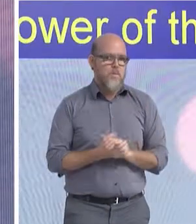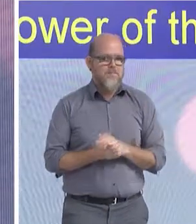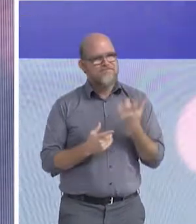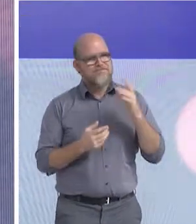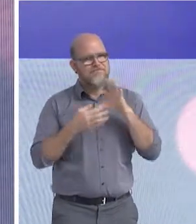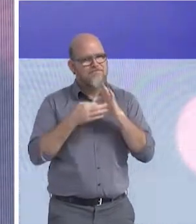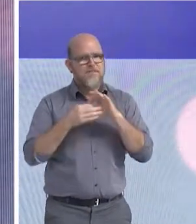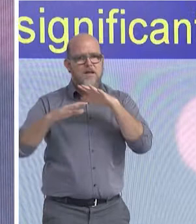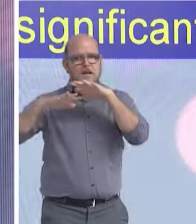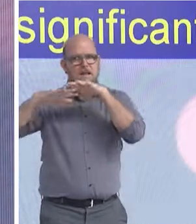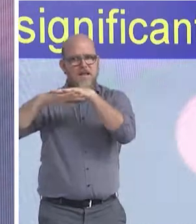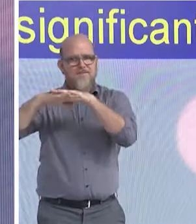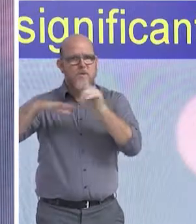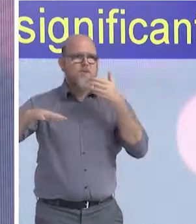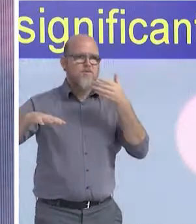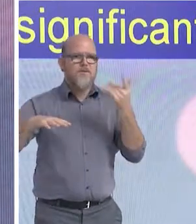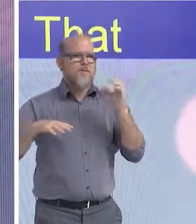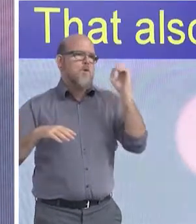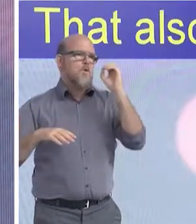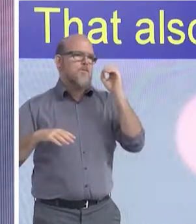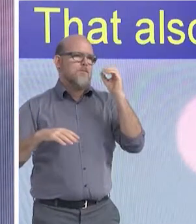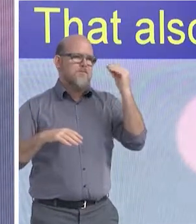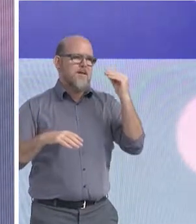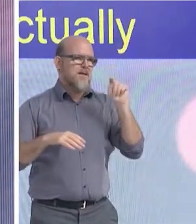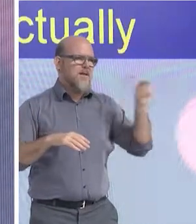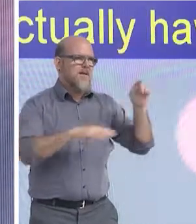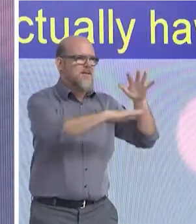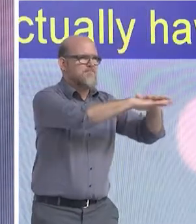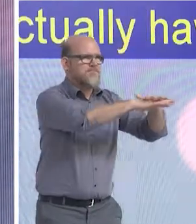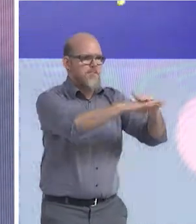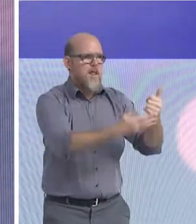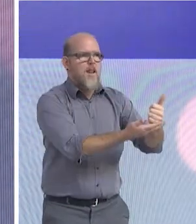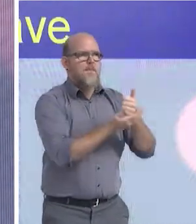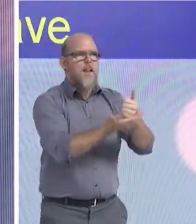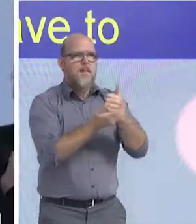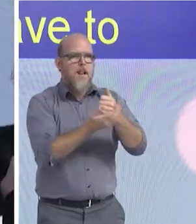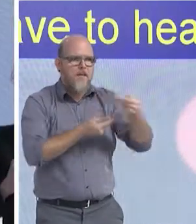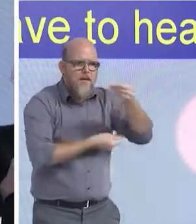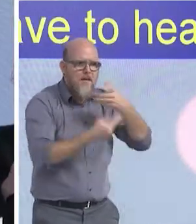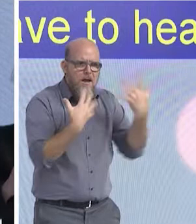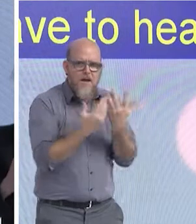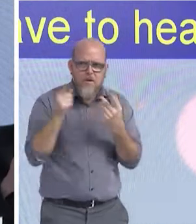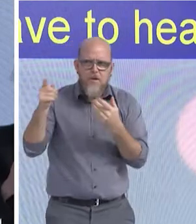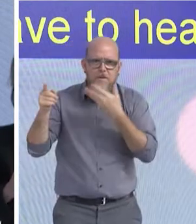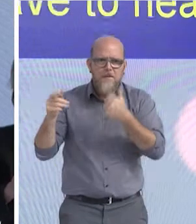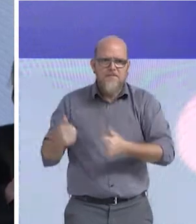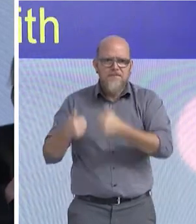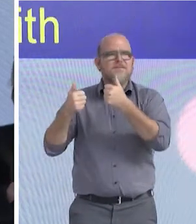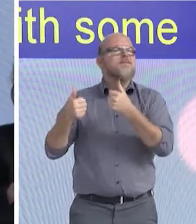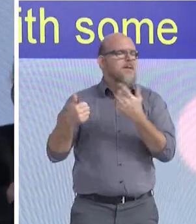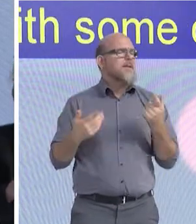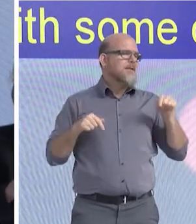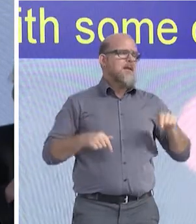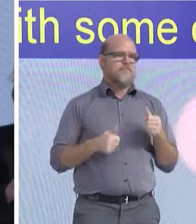change. But that also means that people actually have to listen to you, have to hear you, and comply with some of your concerns. Is